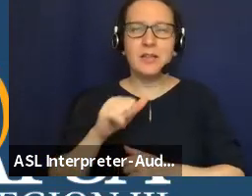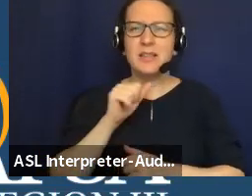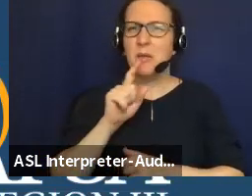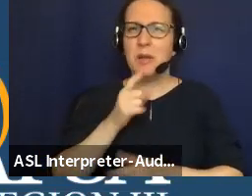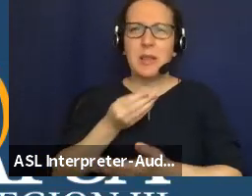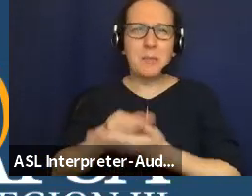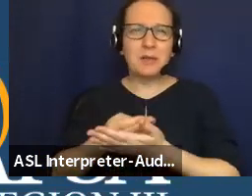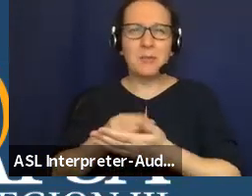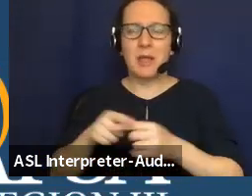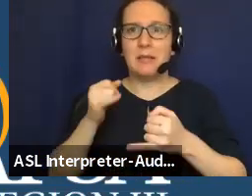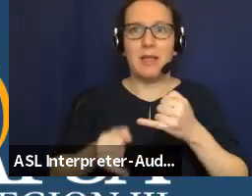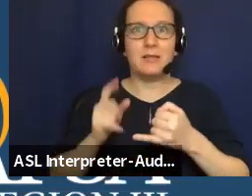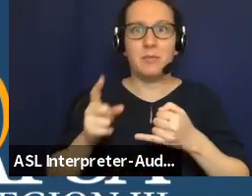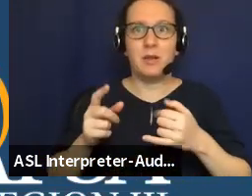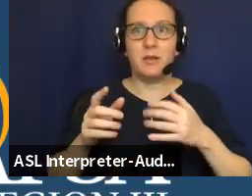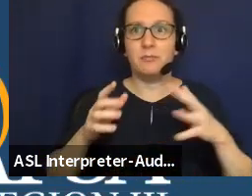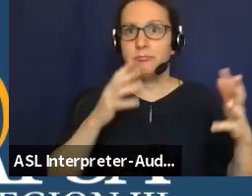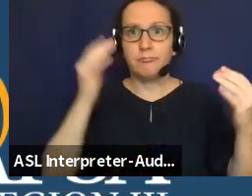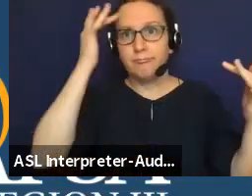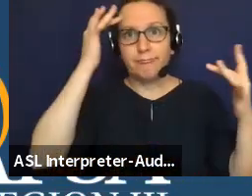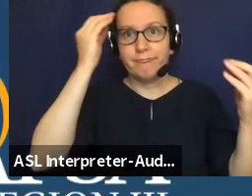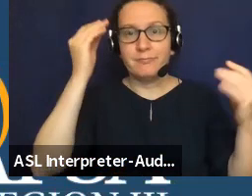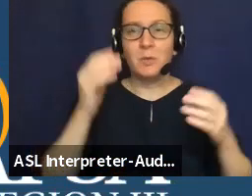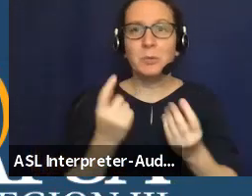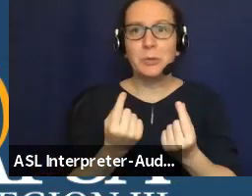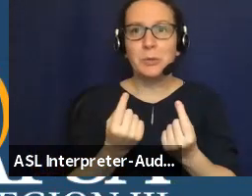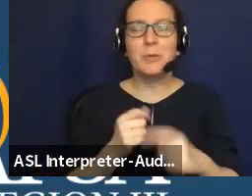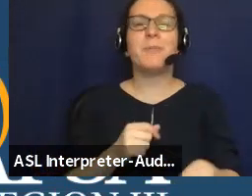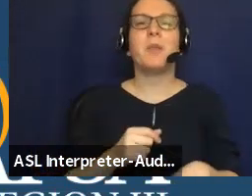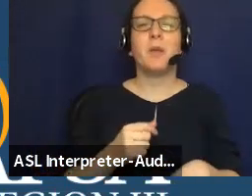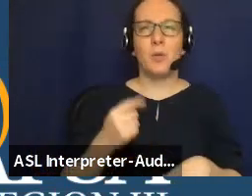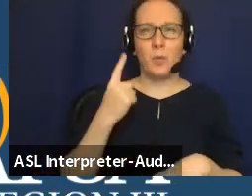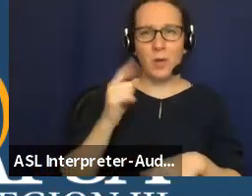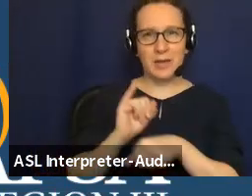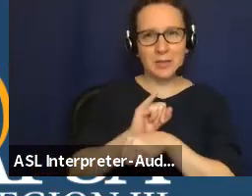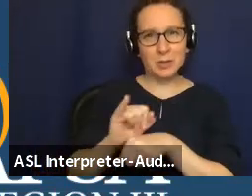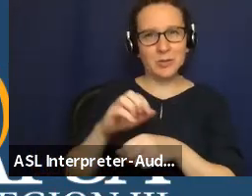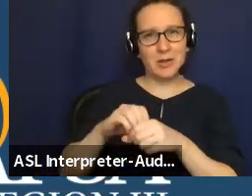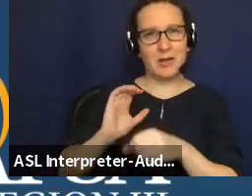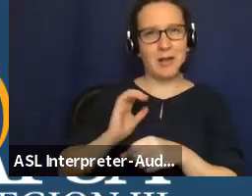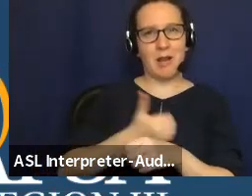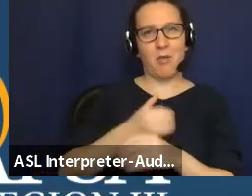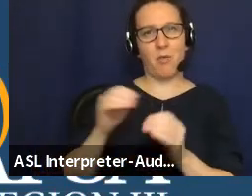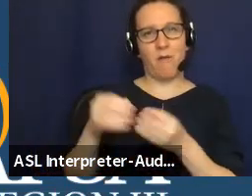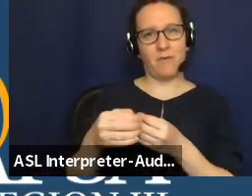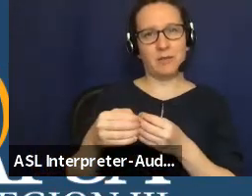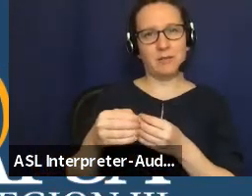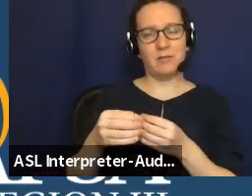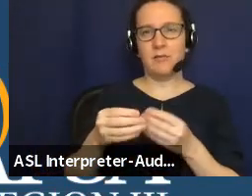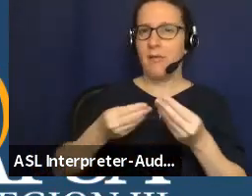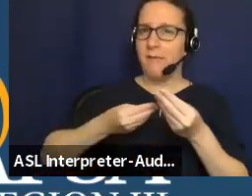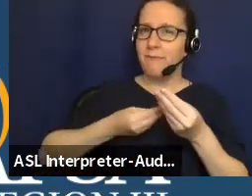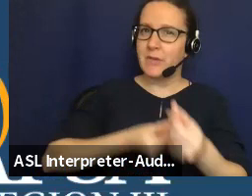just kind of last minute planning. But we had an intern with our office who's an